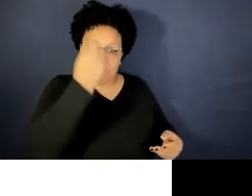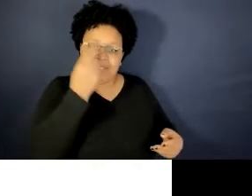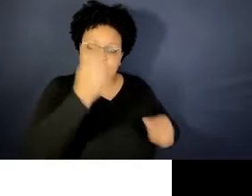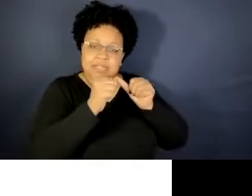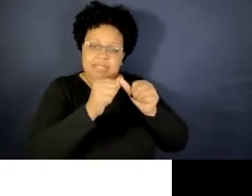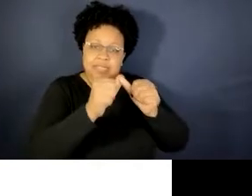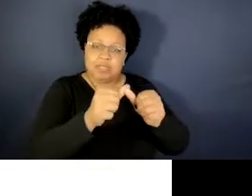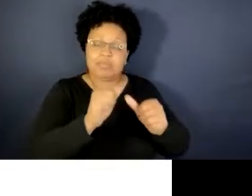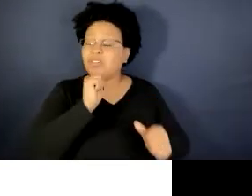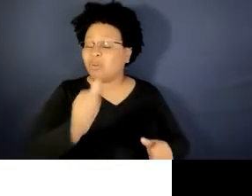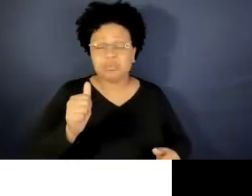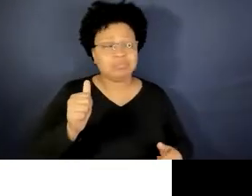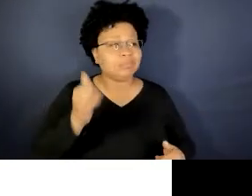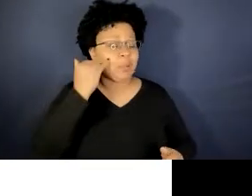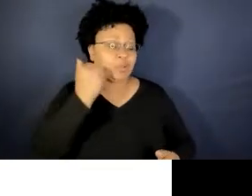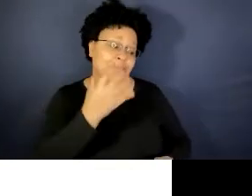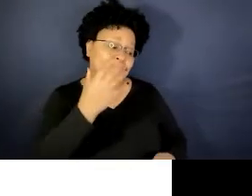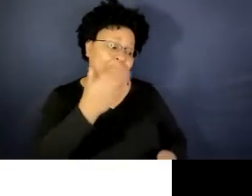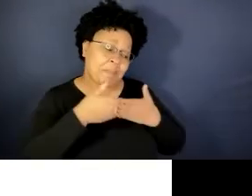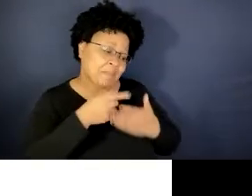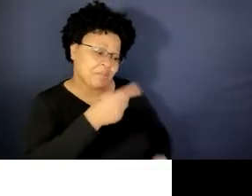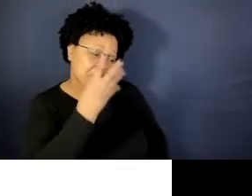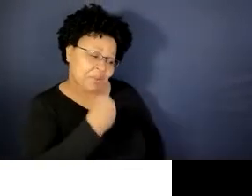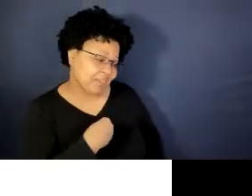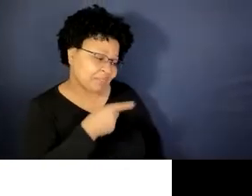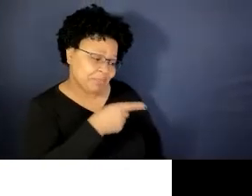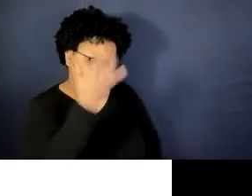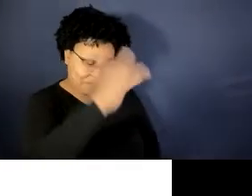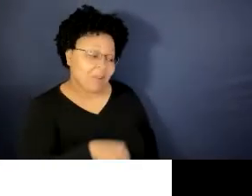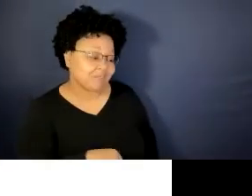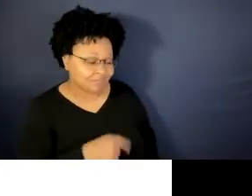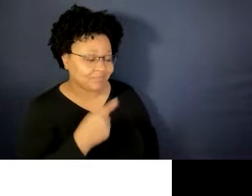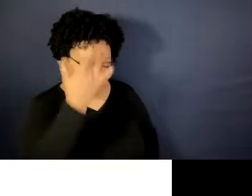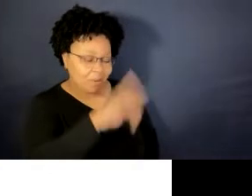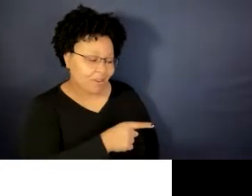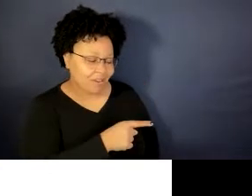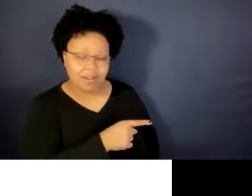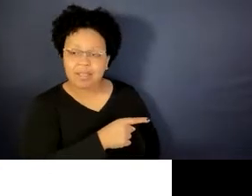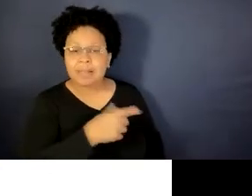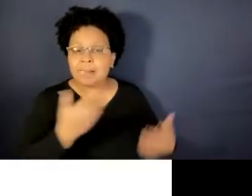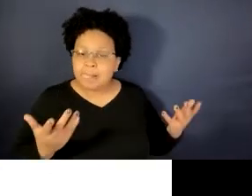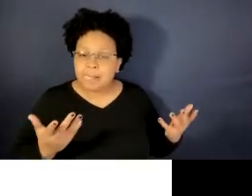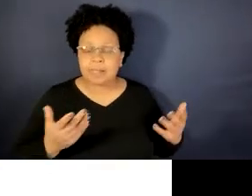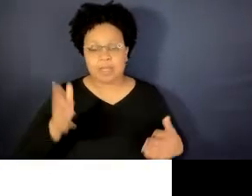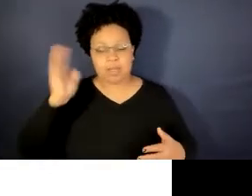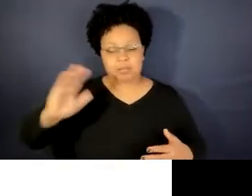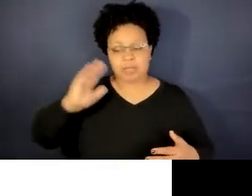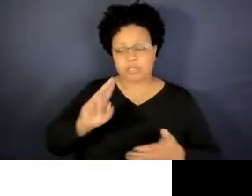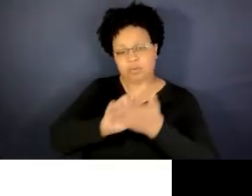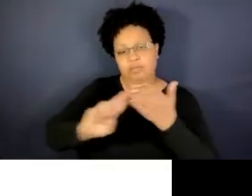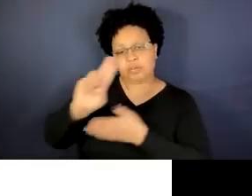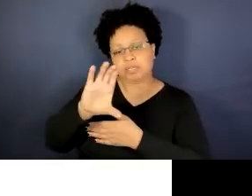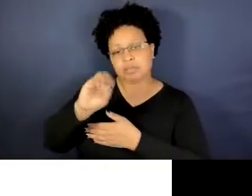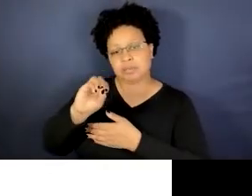if you don't qualify it, if you say, baby, you pretty, baby, you smart, you smart. When I was at the University of Connecticut, I saw this happening